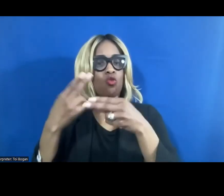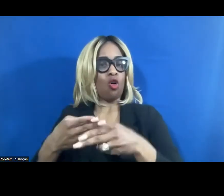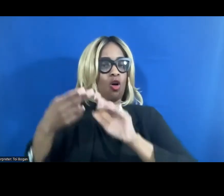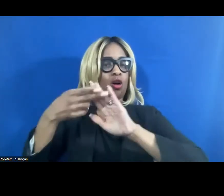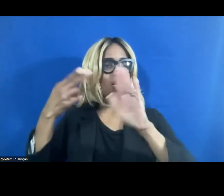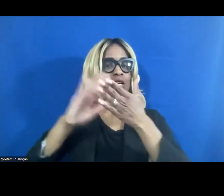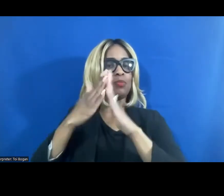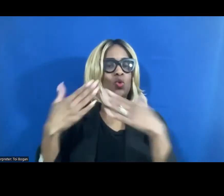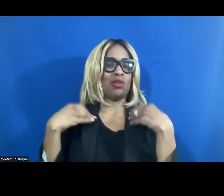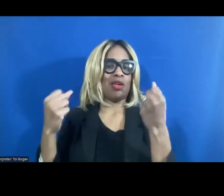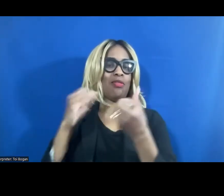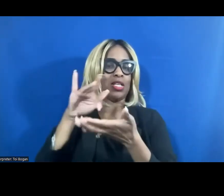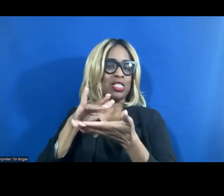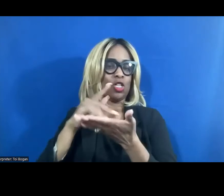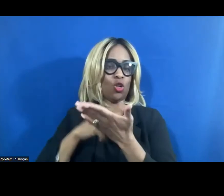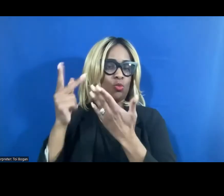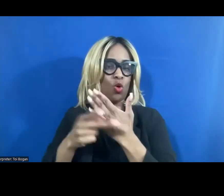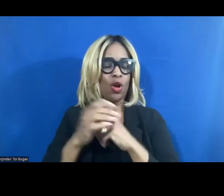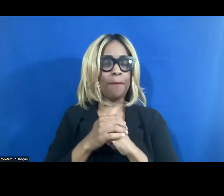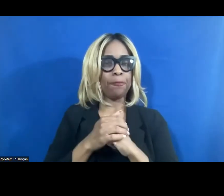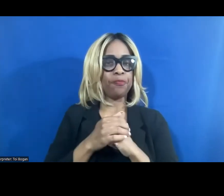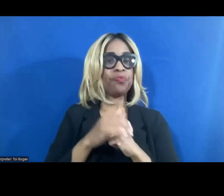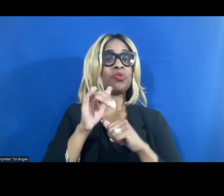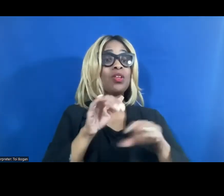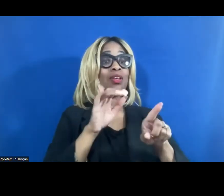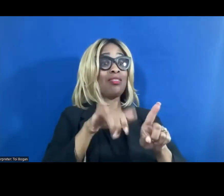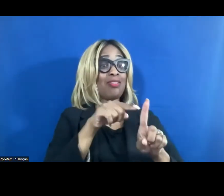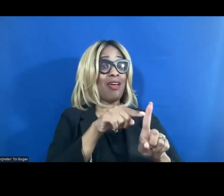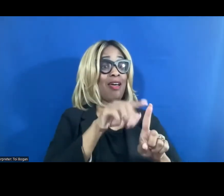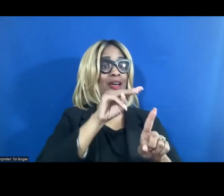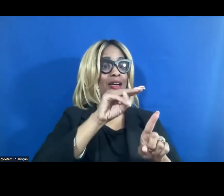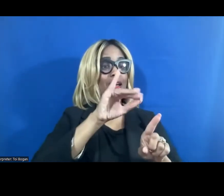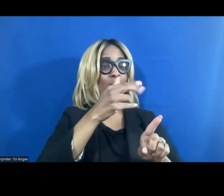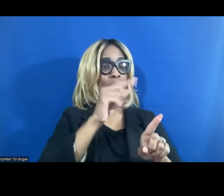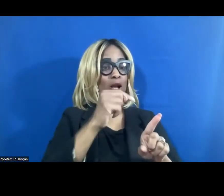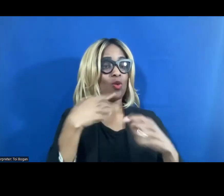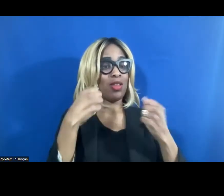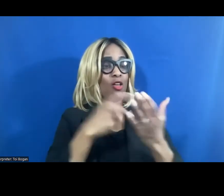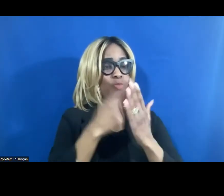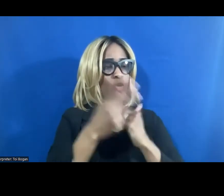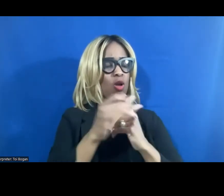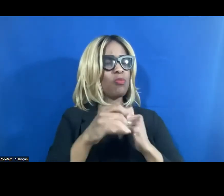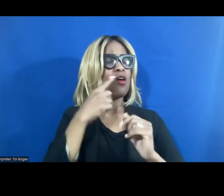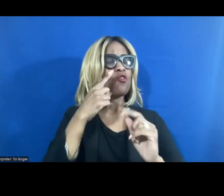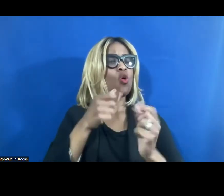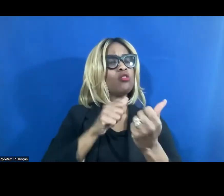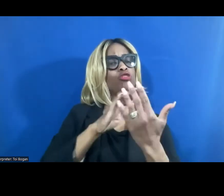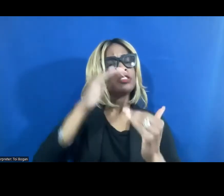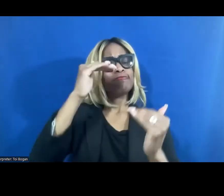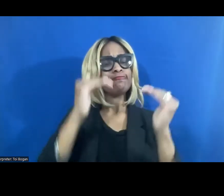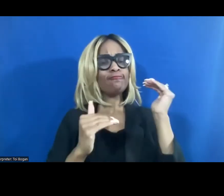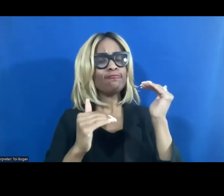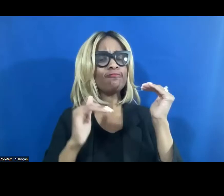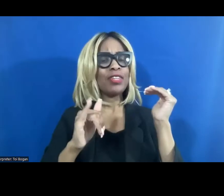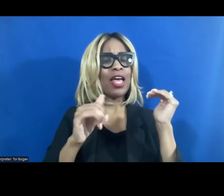program. And the Migrant Health Program was aimed to address the disparities in healthcare access experienced by migrant